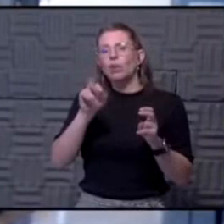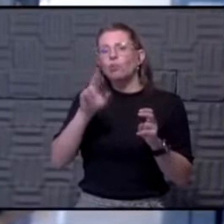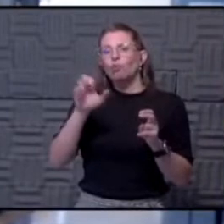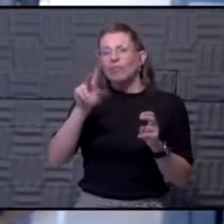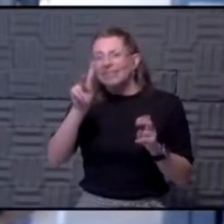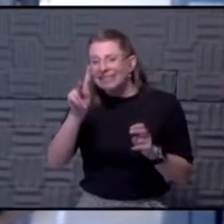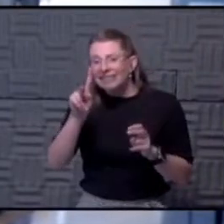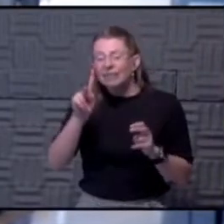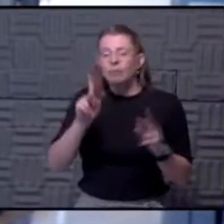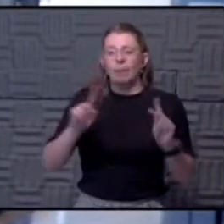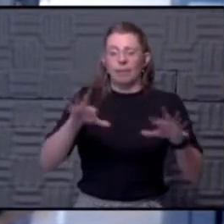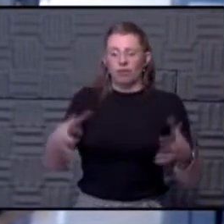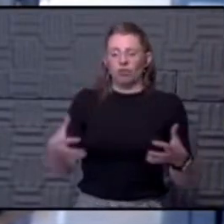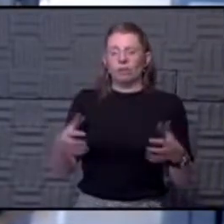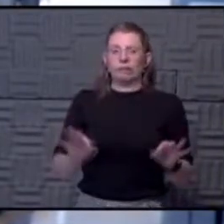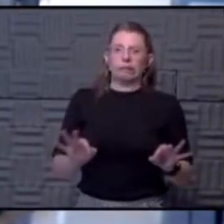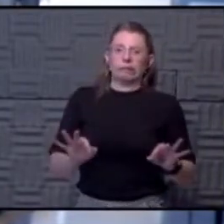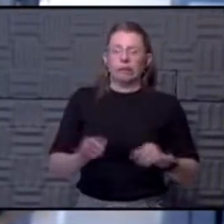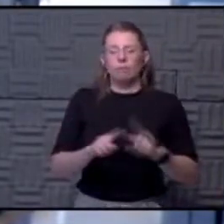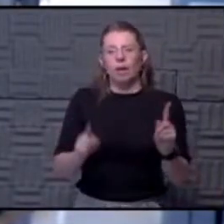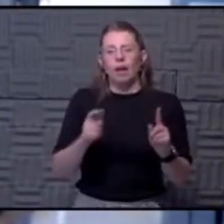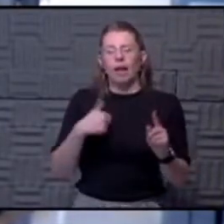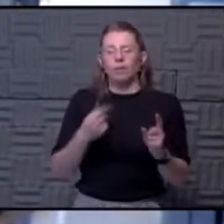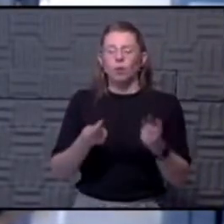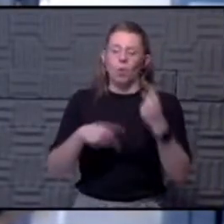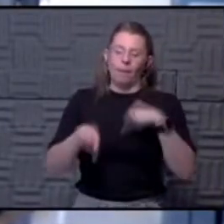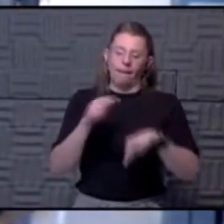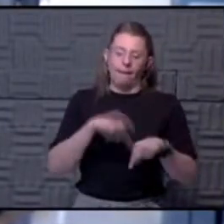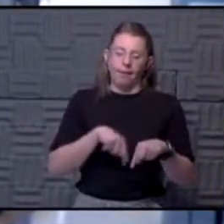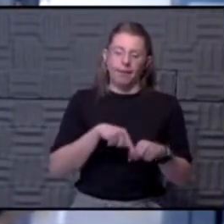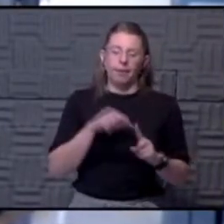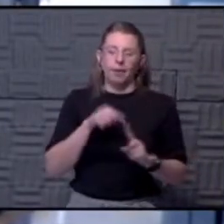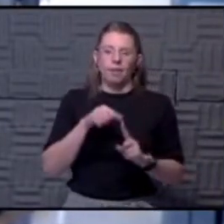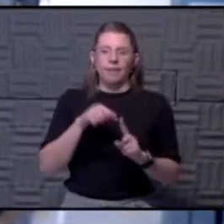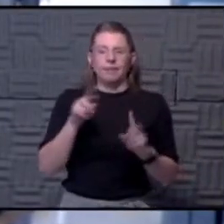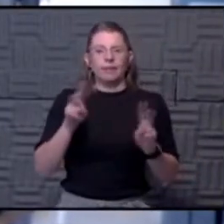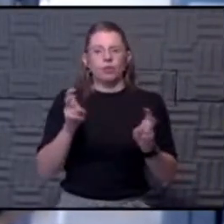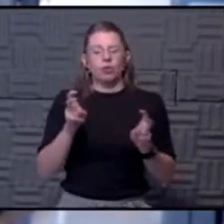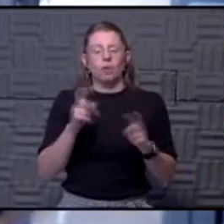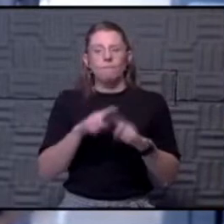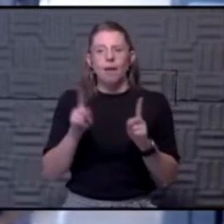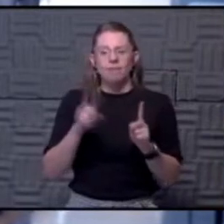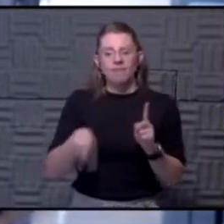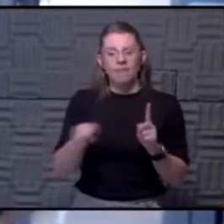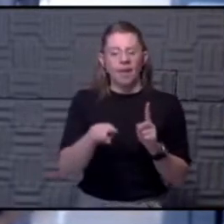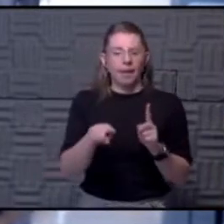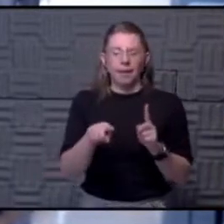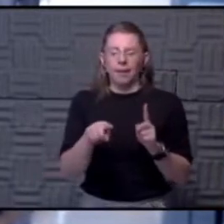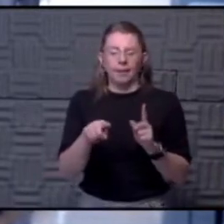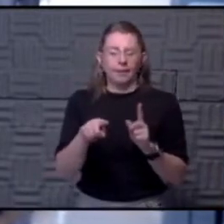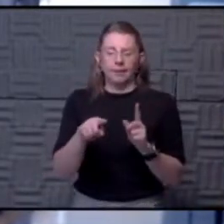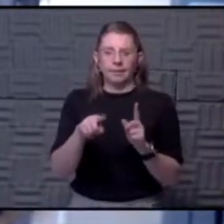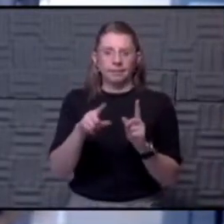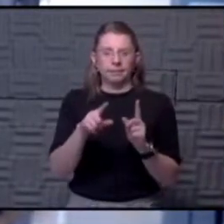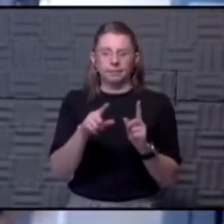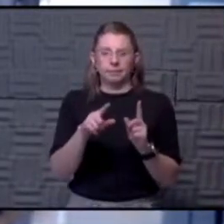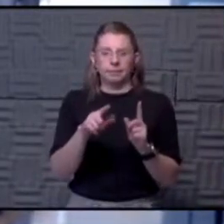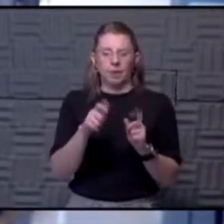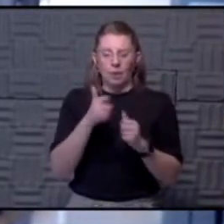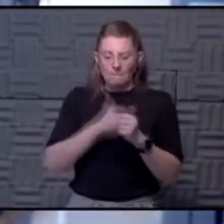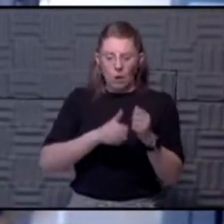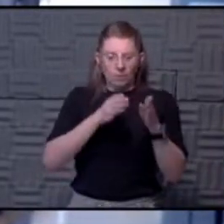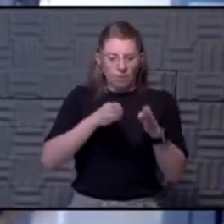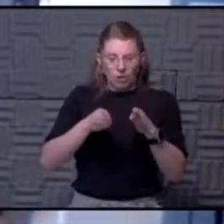minor thing. I'll have to circle back, I guess, on this issue, but they have absolutely been given on a per